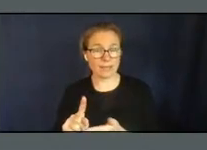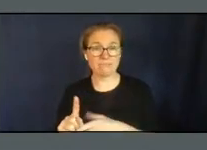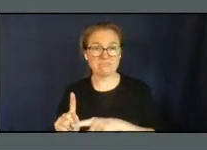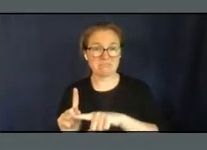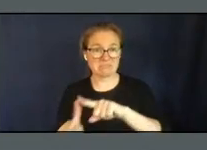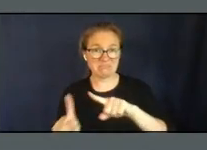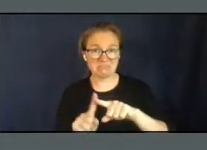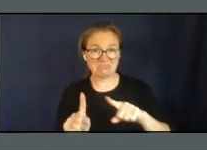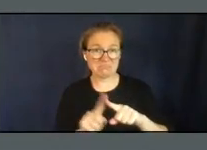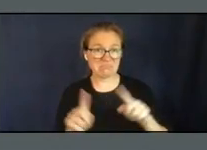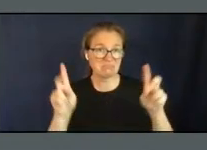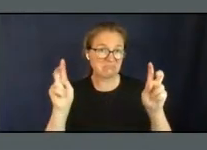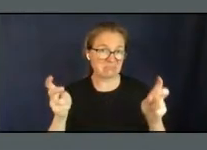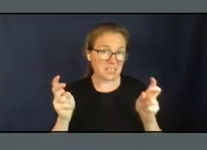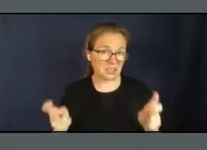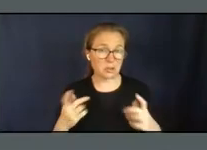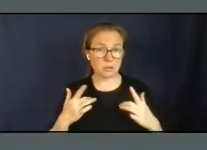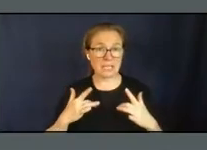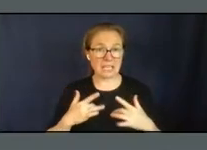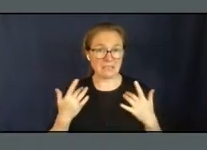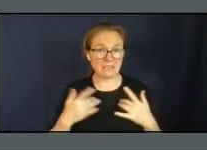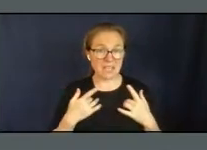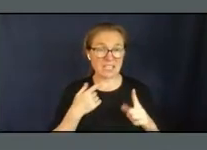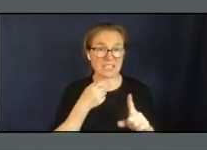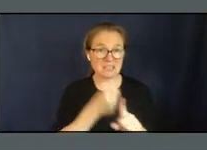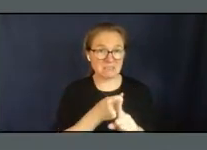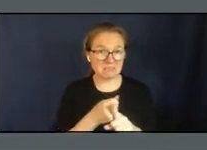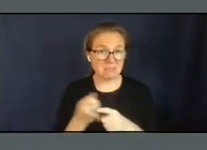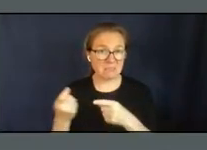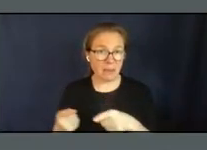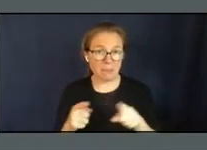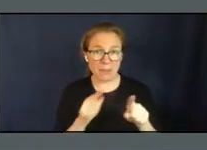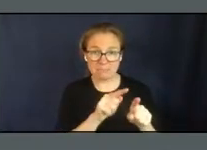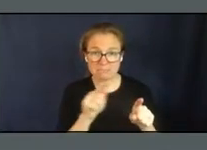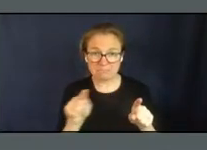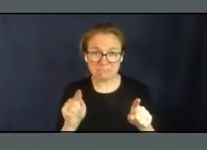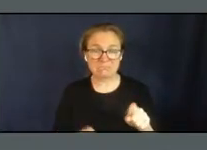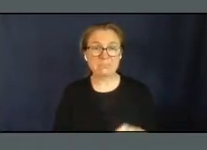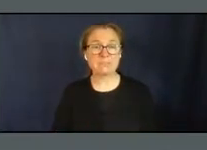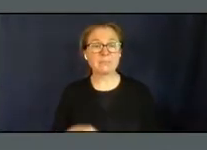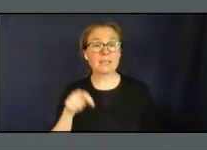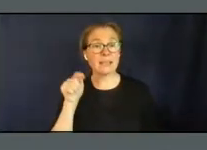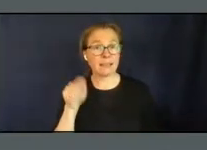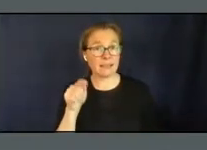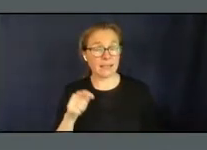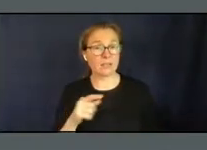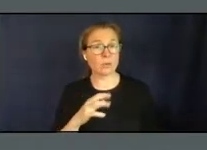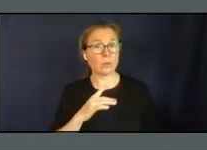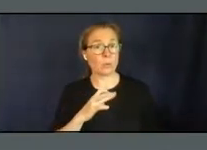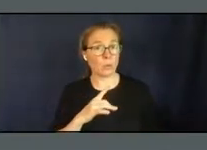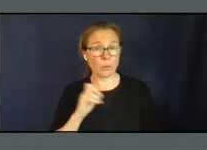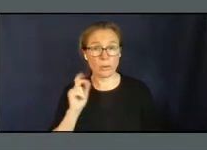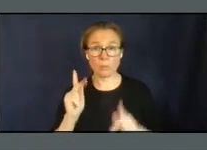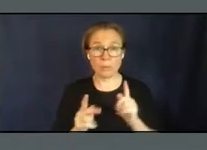number of events that occurred. This series was well received by participants and